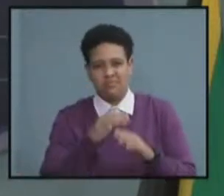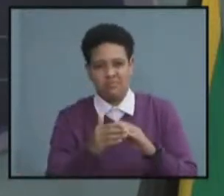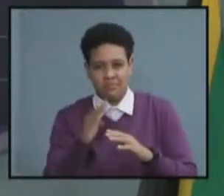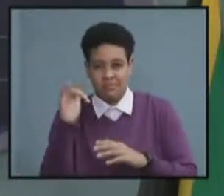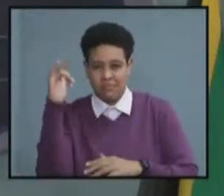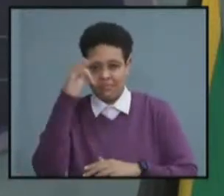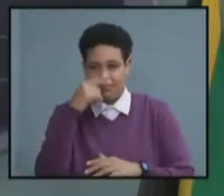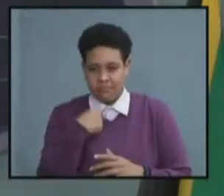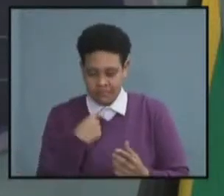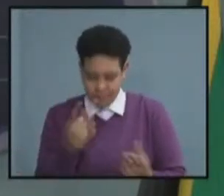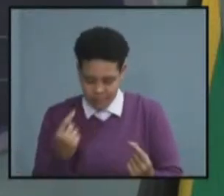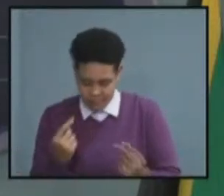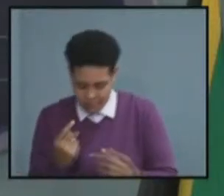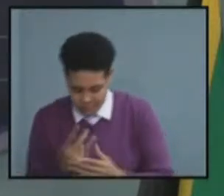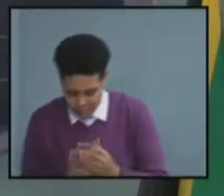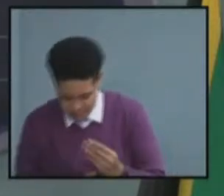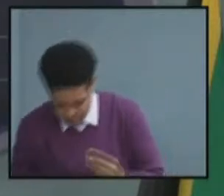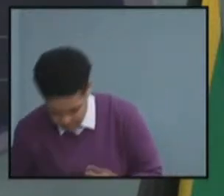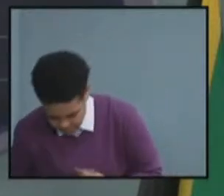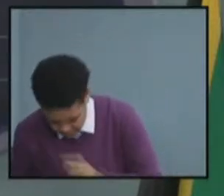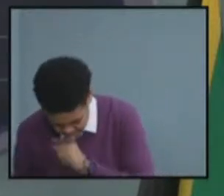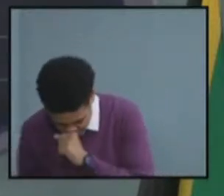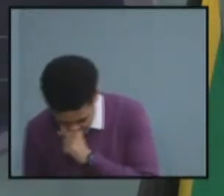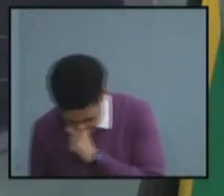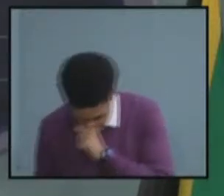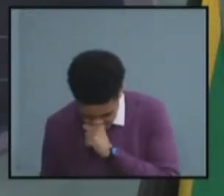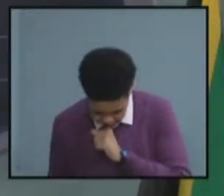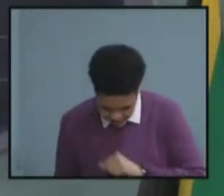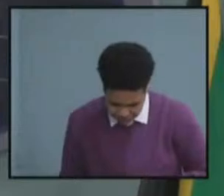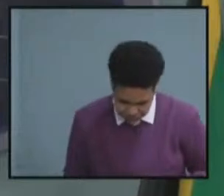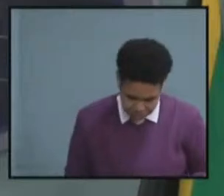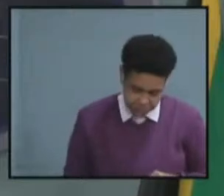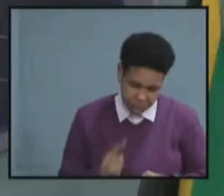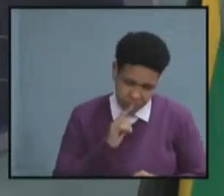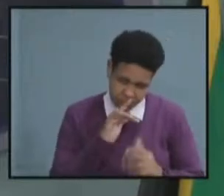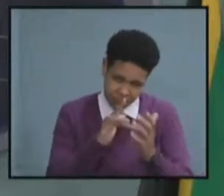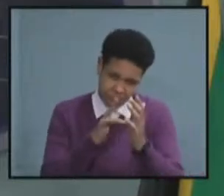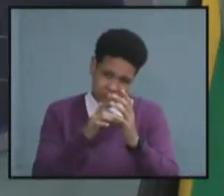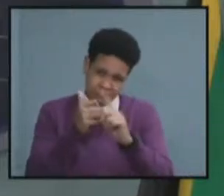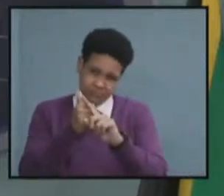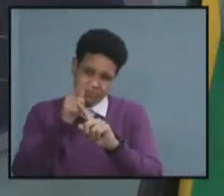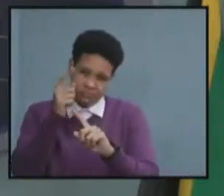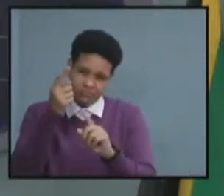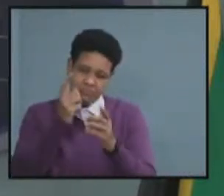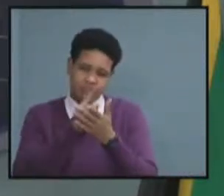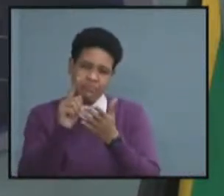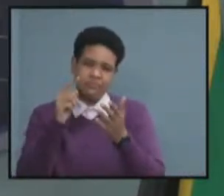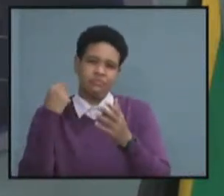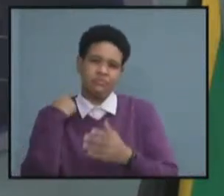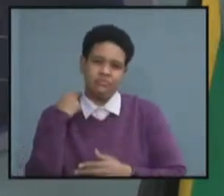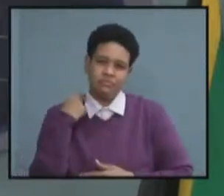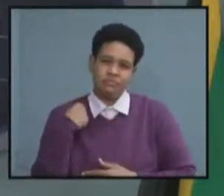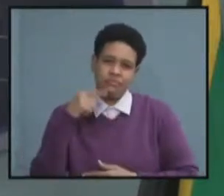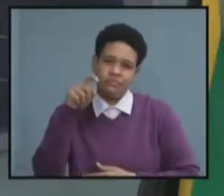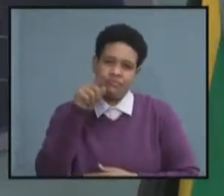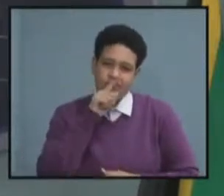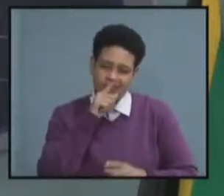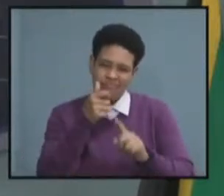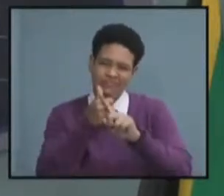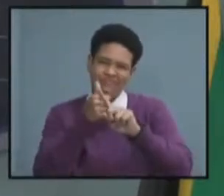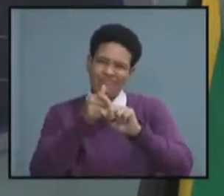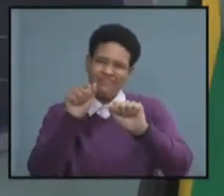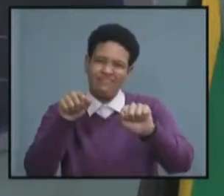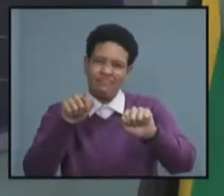both. But by mid of the first week of June, we should be able to